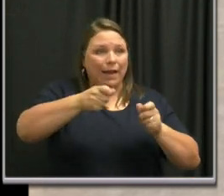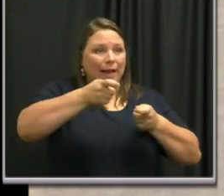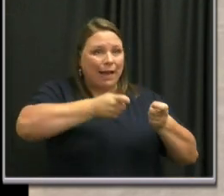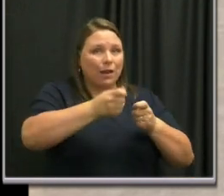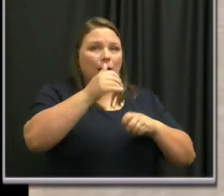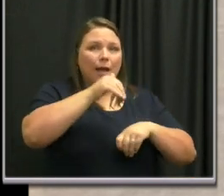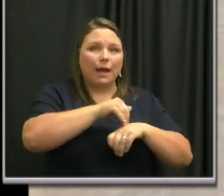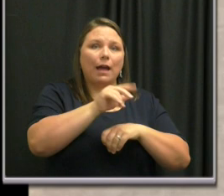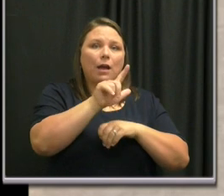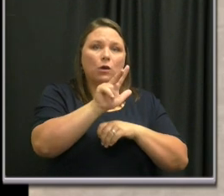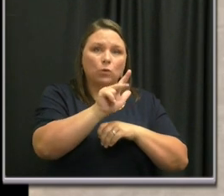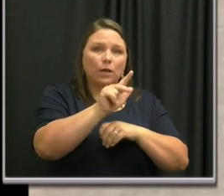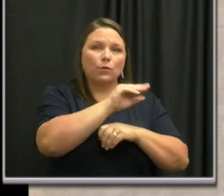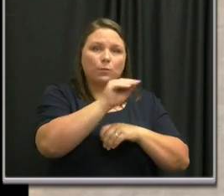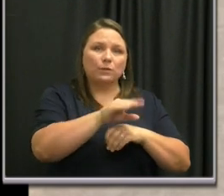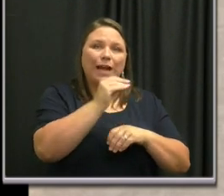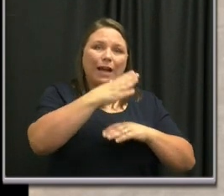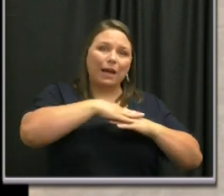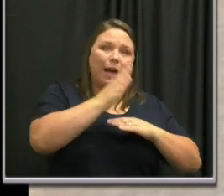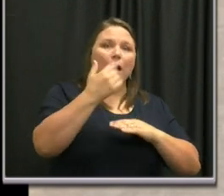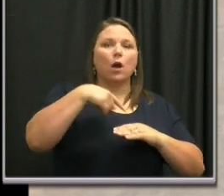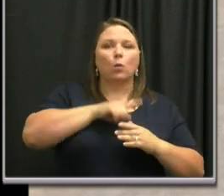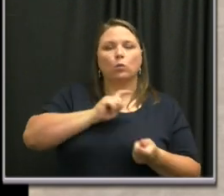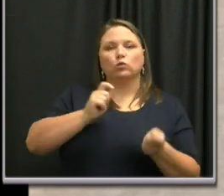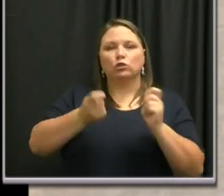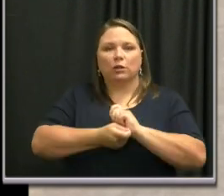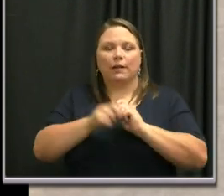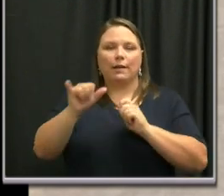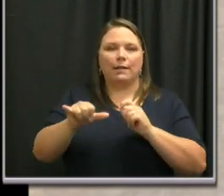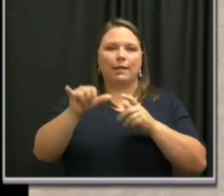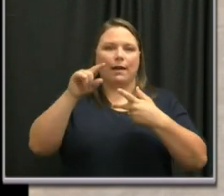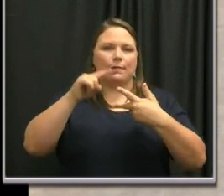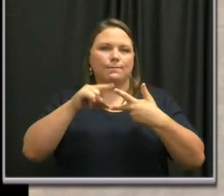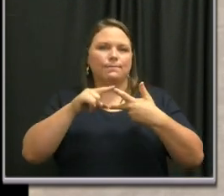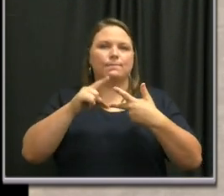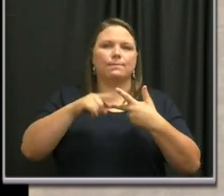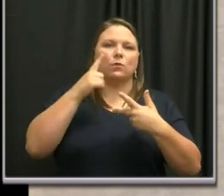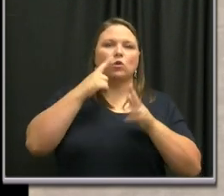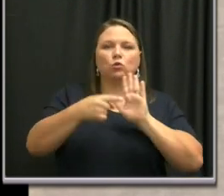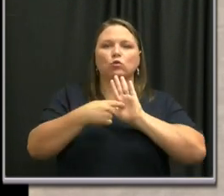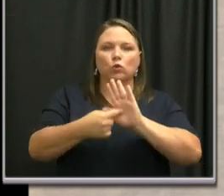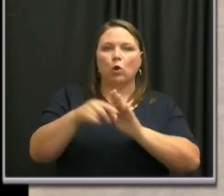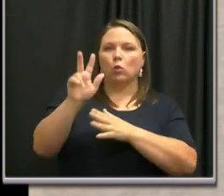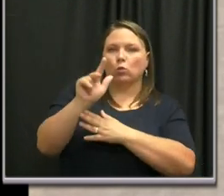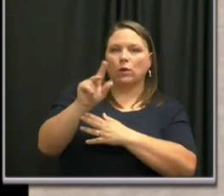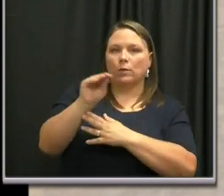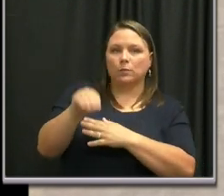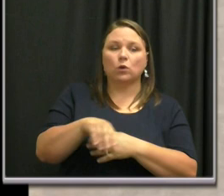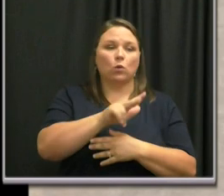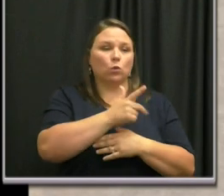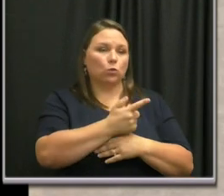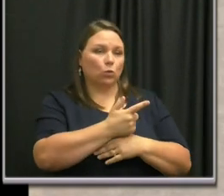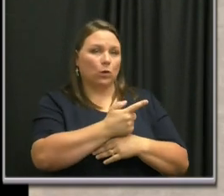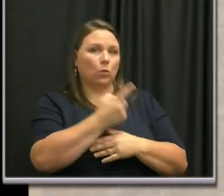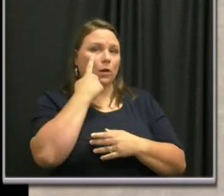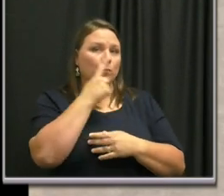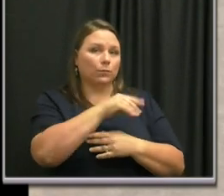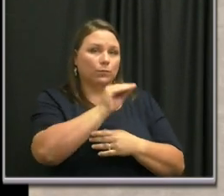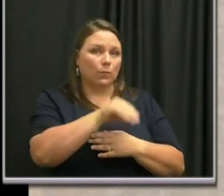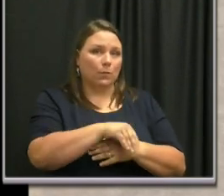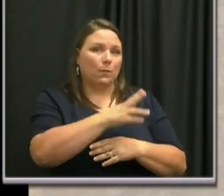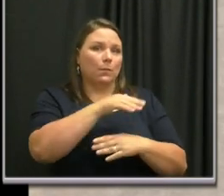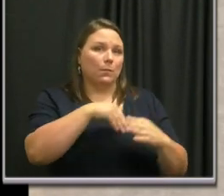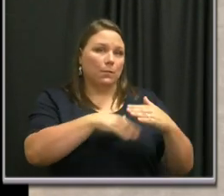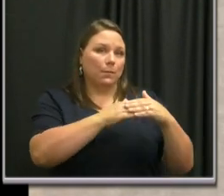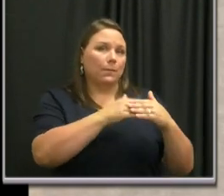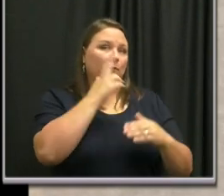as such, we are adjusting this metric to reflect this. And so both of these numbers now, the 21% for hospital bed capacity and